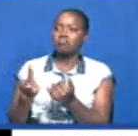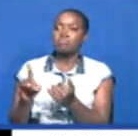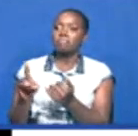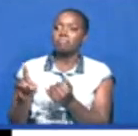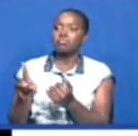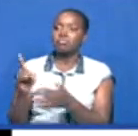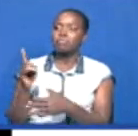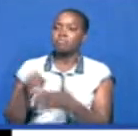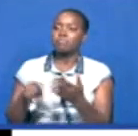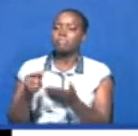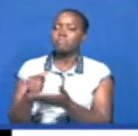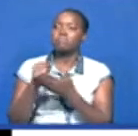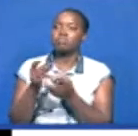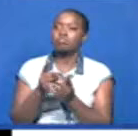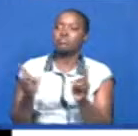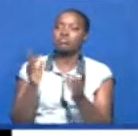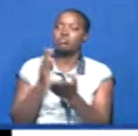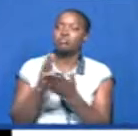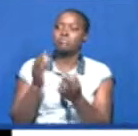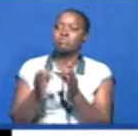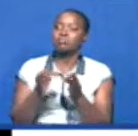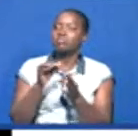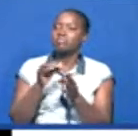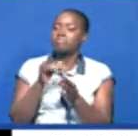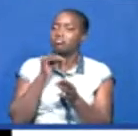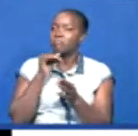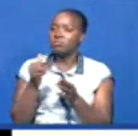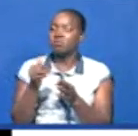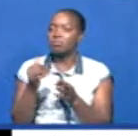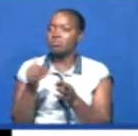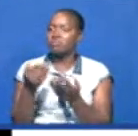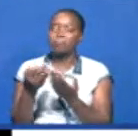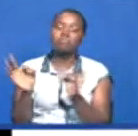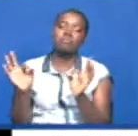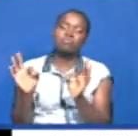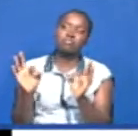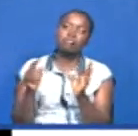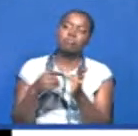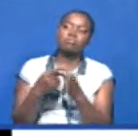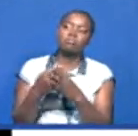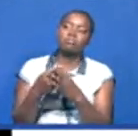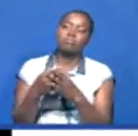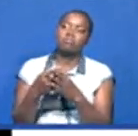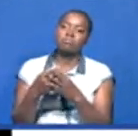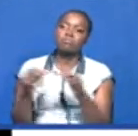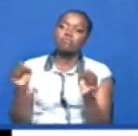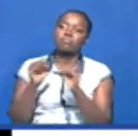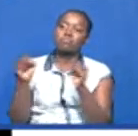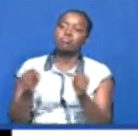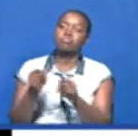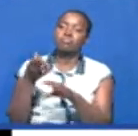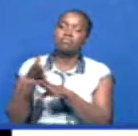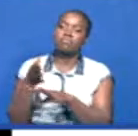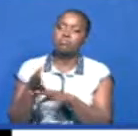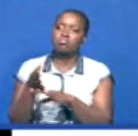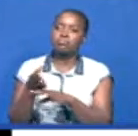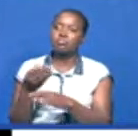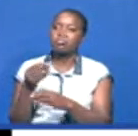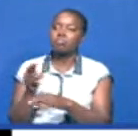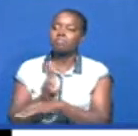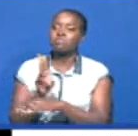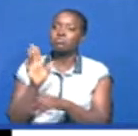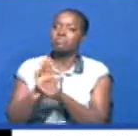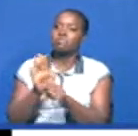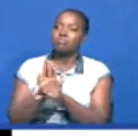really going to help us curb it. If we make it non-mandatory, then it's going, I guess it will become a system in futility. We've spent a lot of time and money, and we